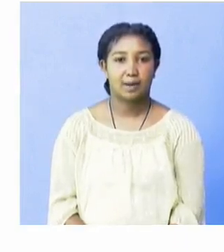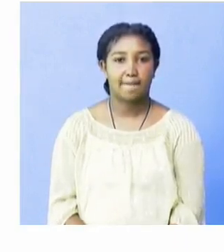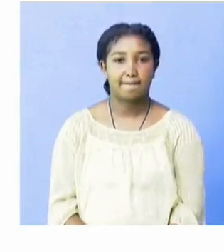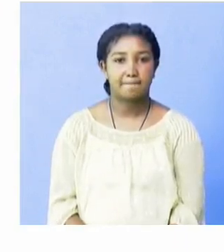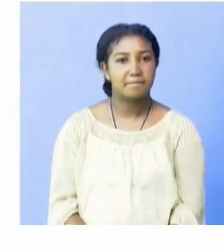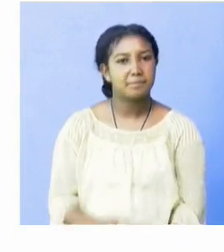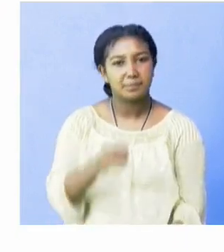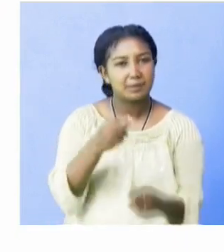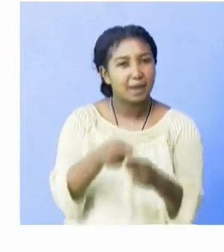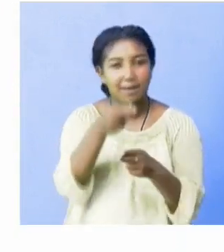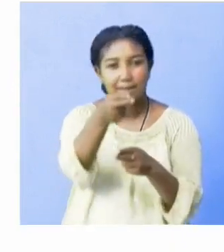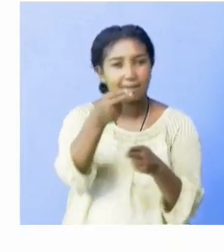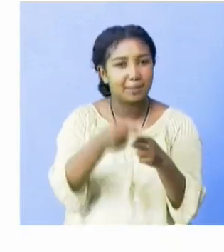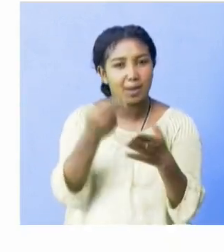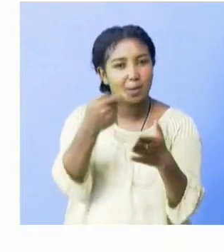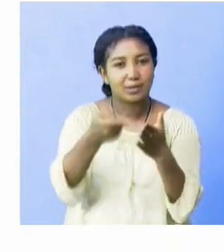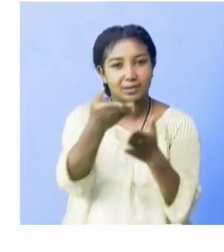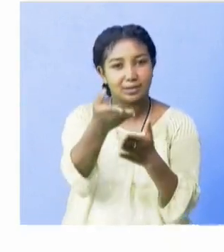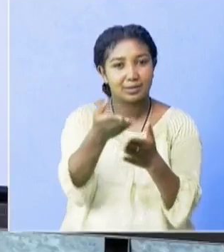what's your name?